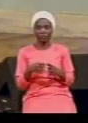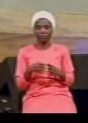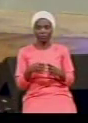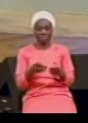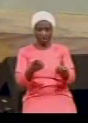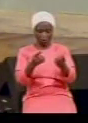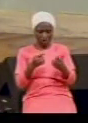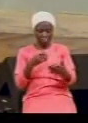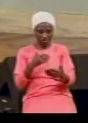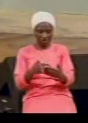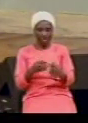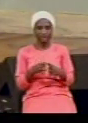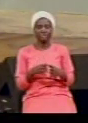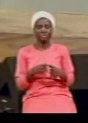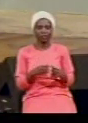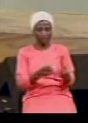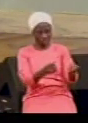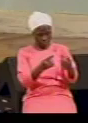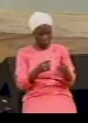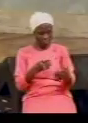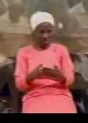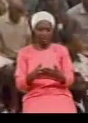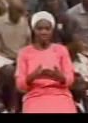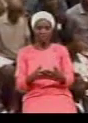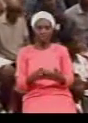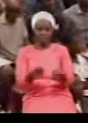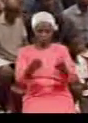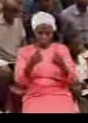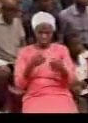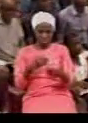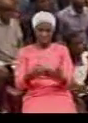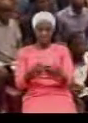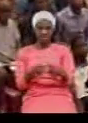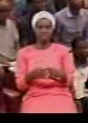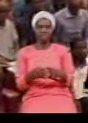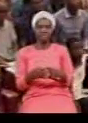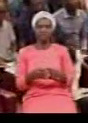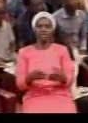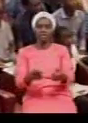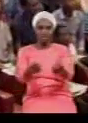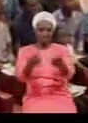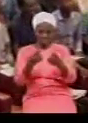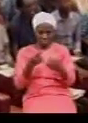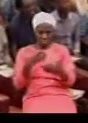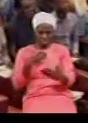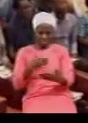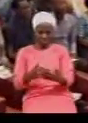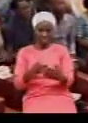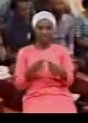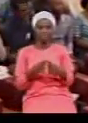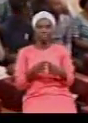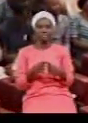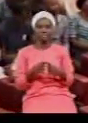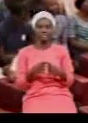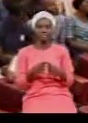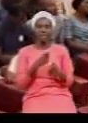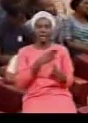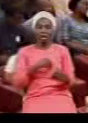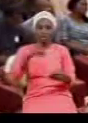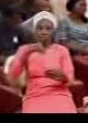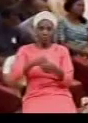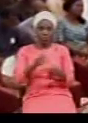away, come near. I said, come near. I said, come near, and put your